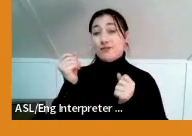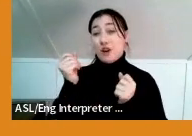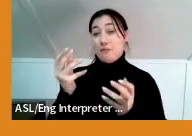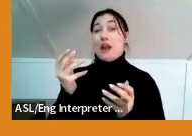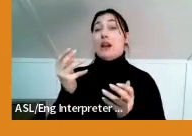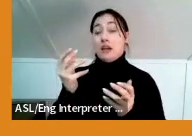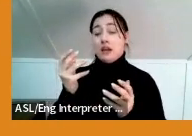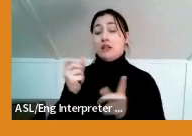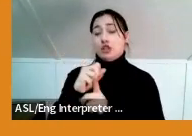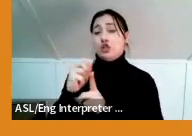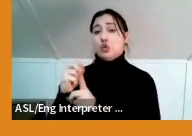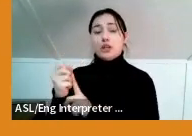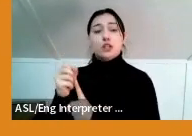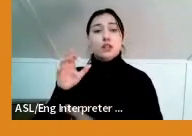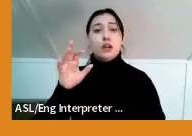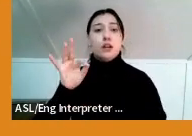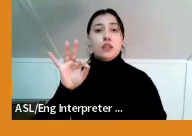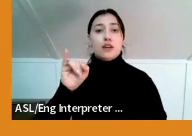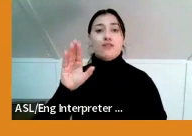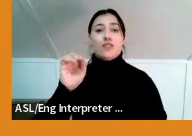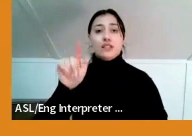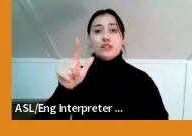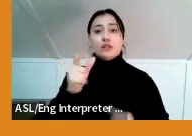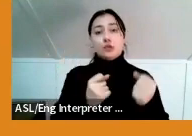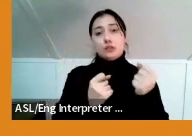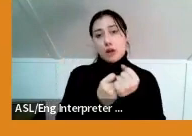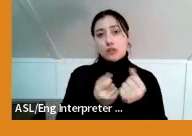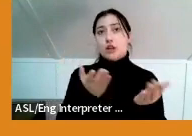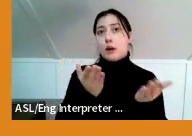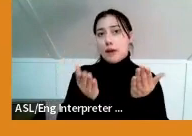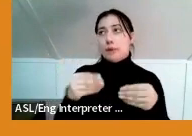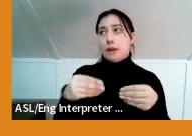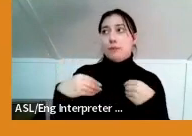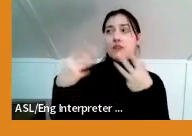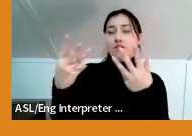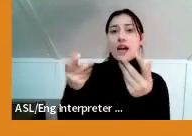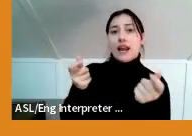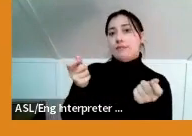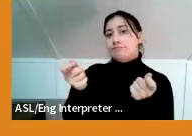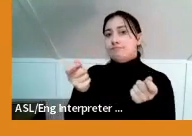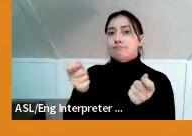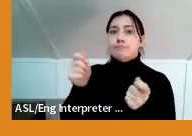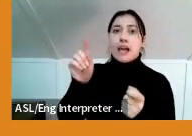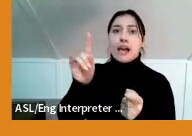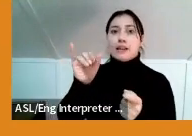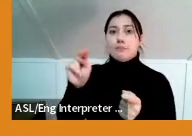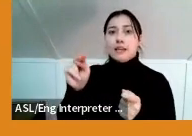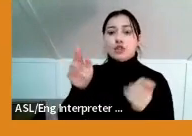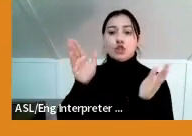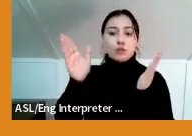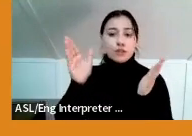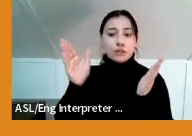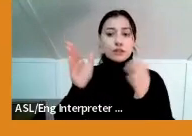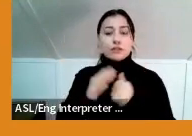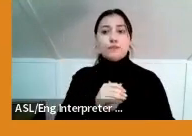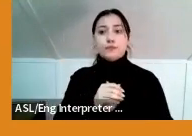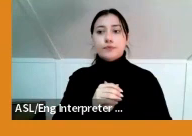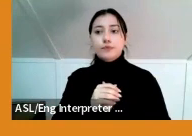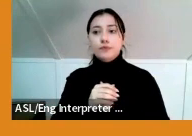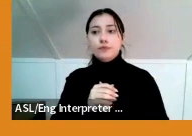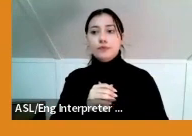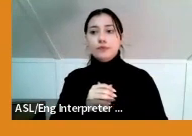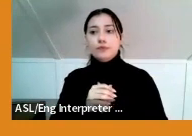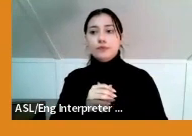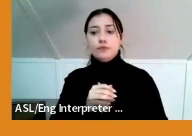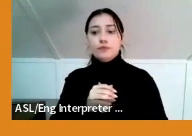fiscal sponsor might be providing some administrative services. A fiscal sponsor enters into contracts